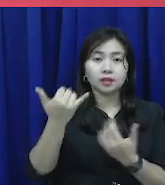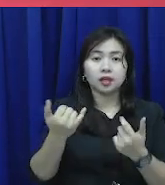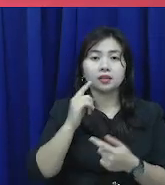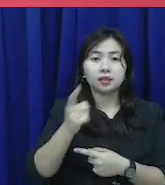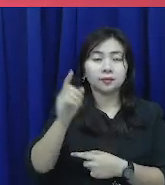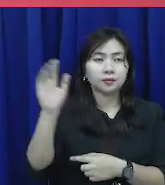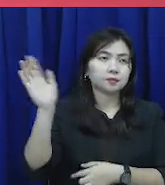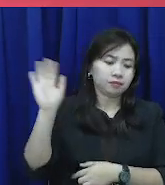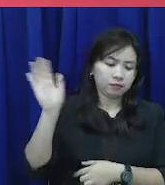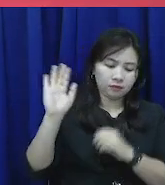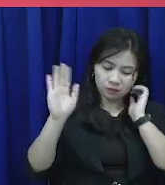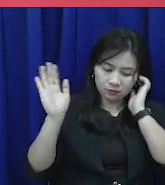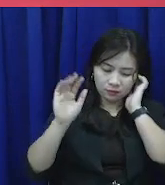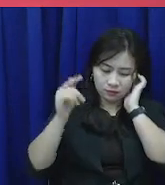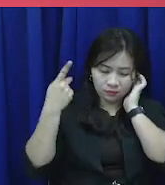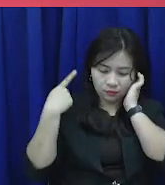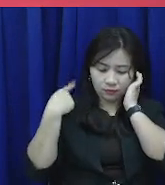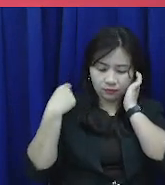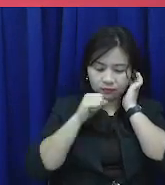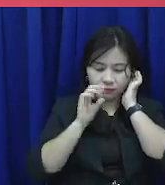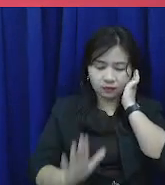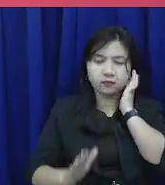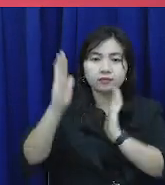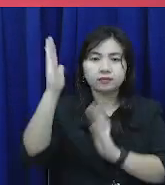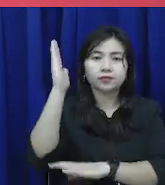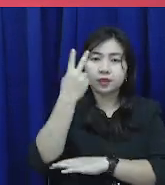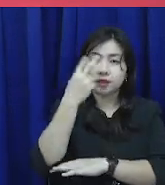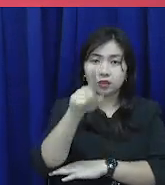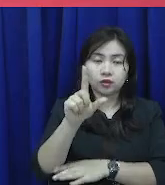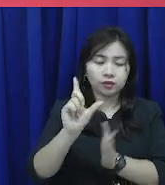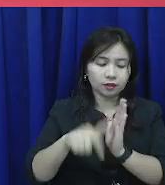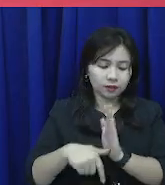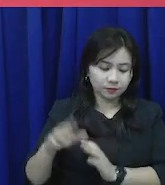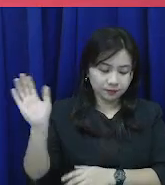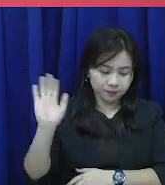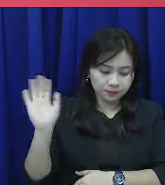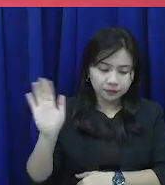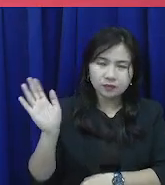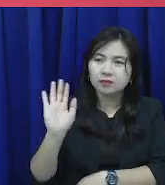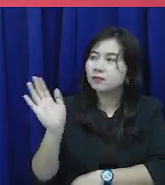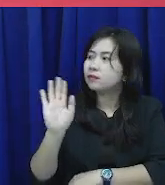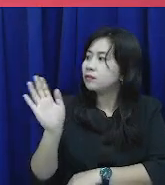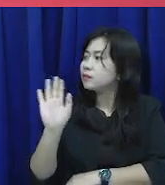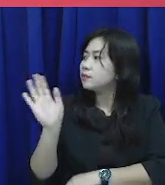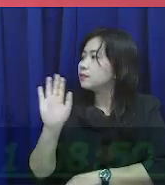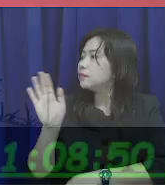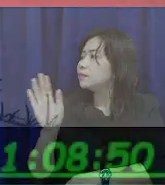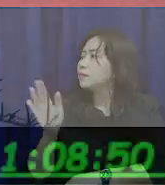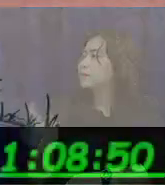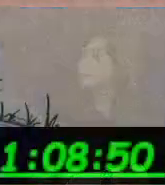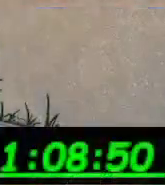the glory Have a blessed afternoon to all of you and see you later on our programs God bless